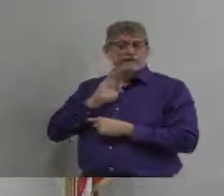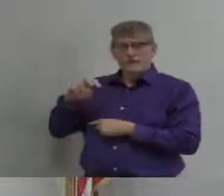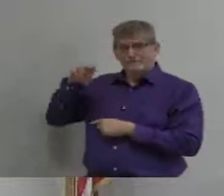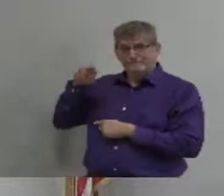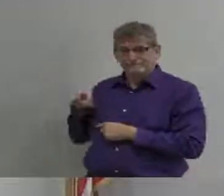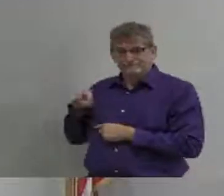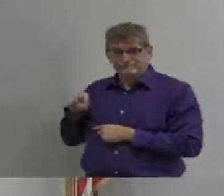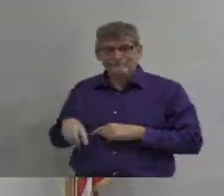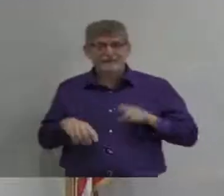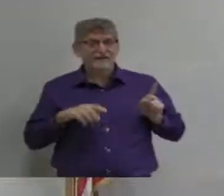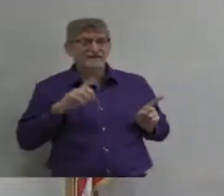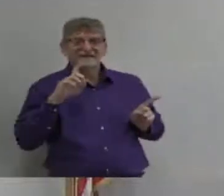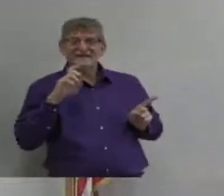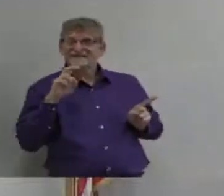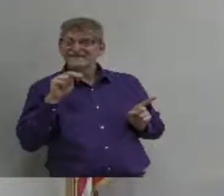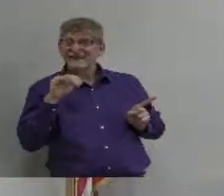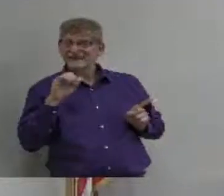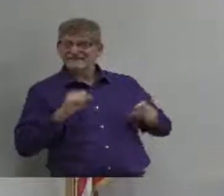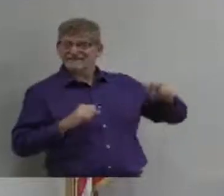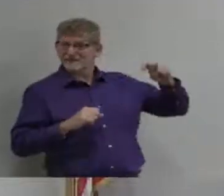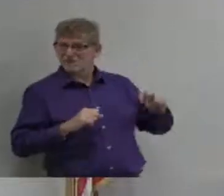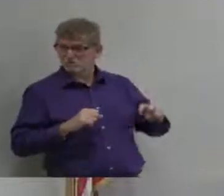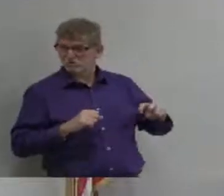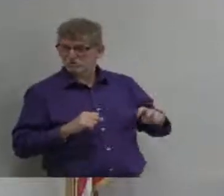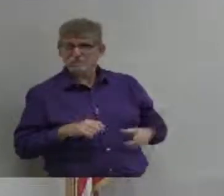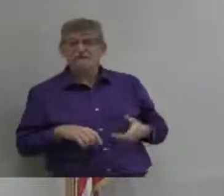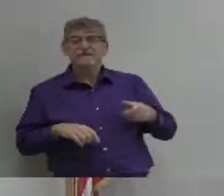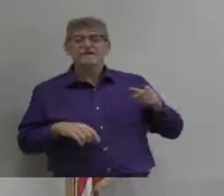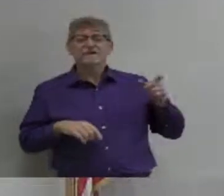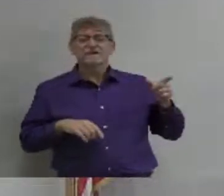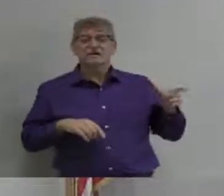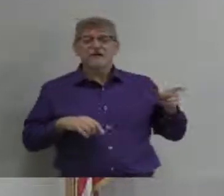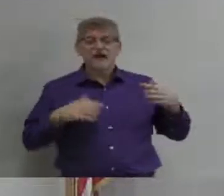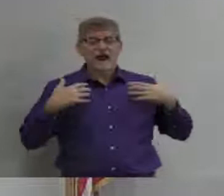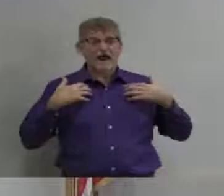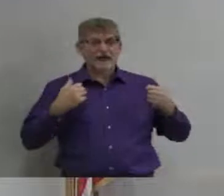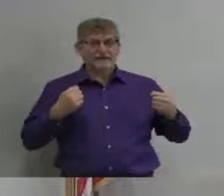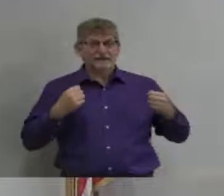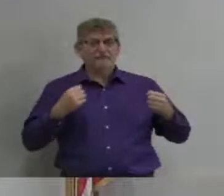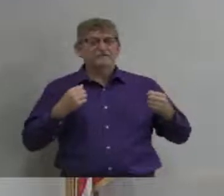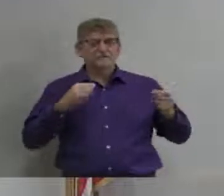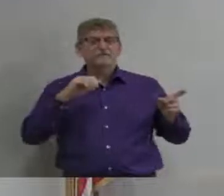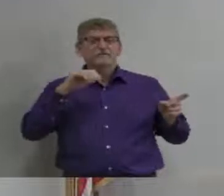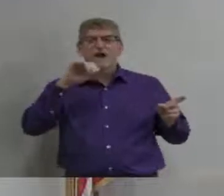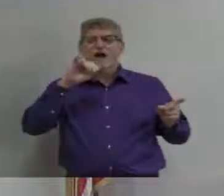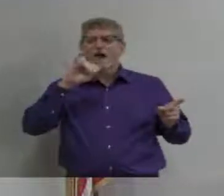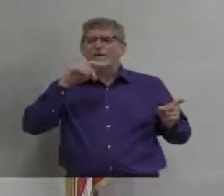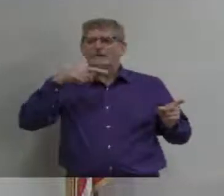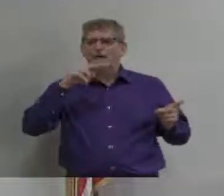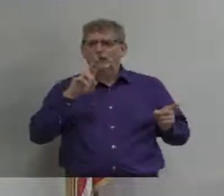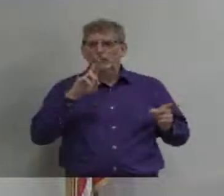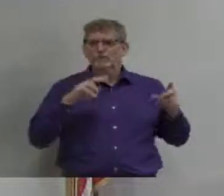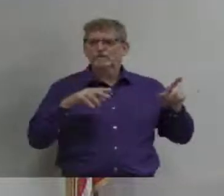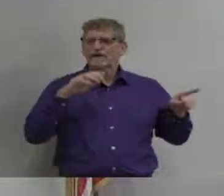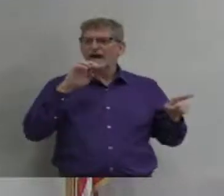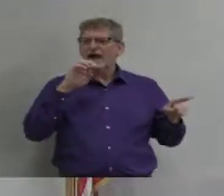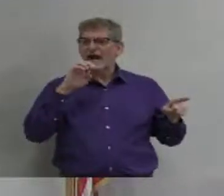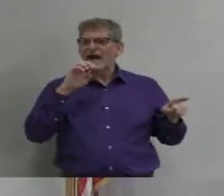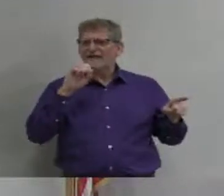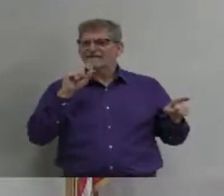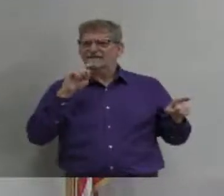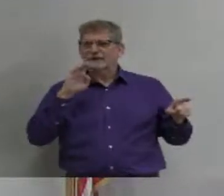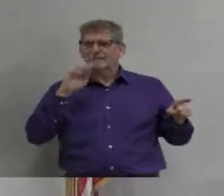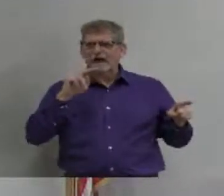Dr. Esteban Ramirez from the Protect Purdue Health Center, Dr. James Bean from the IU Arnett Hospital, and Dr. Dan Wickert from the